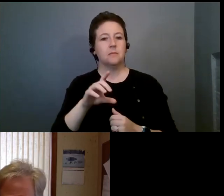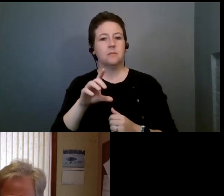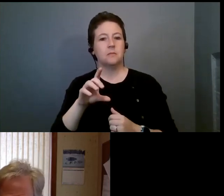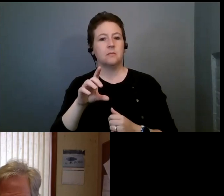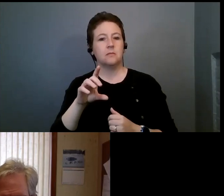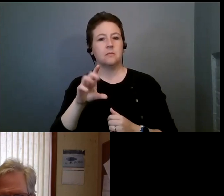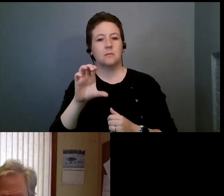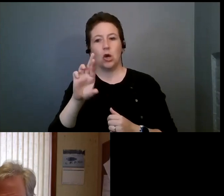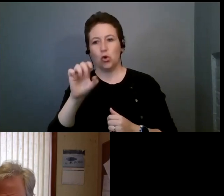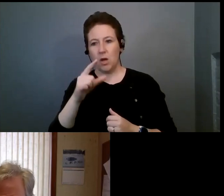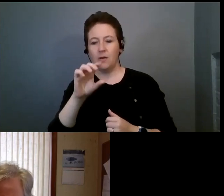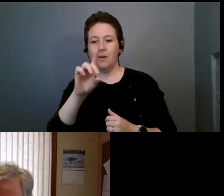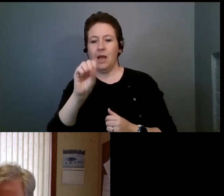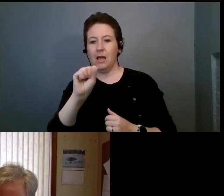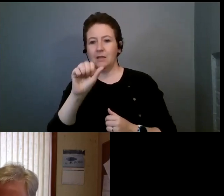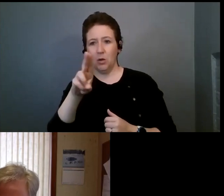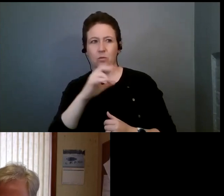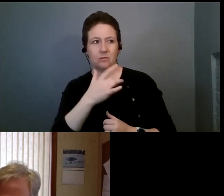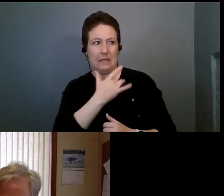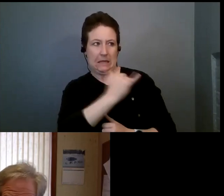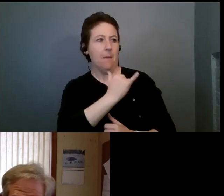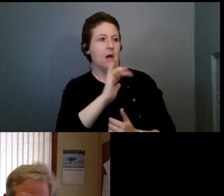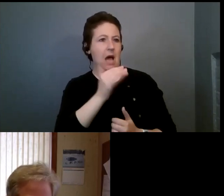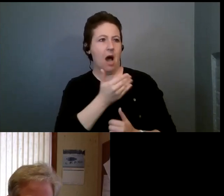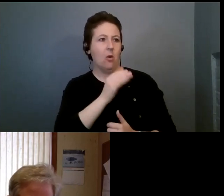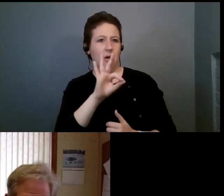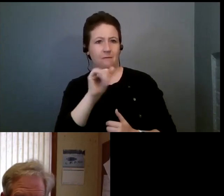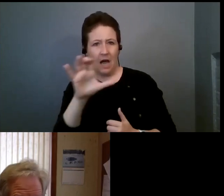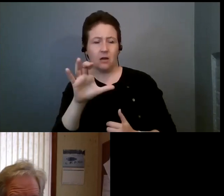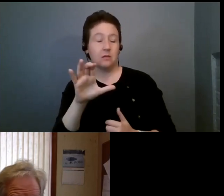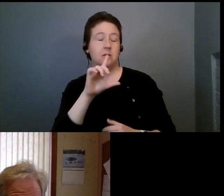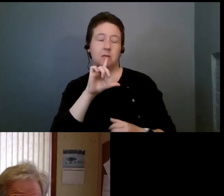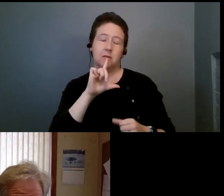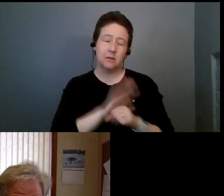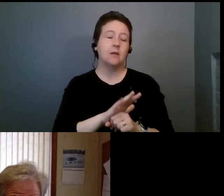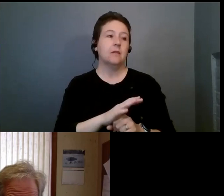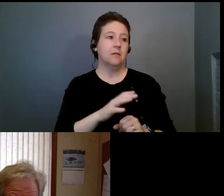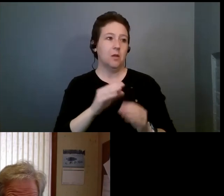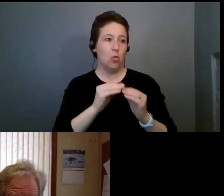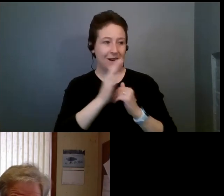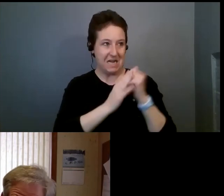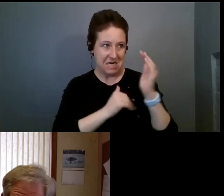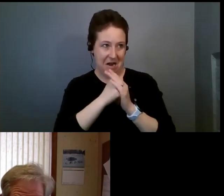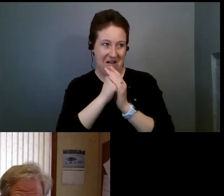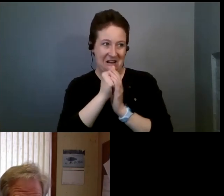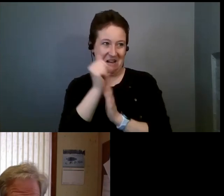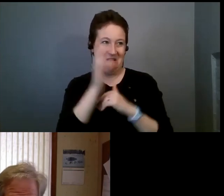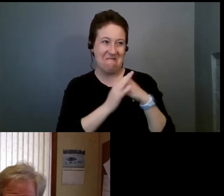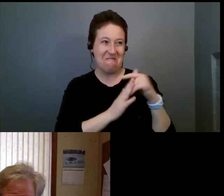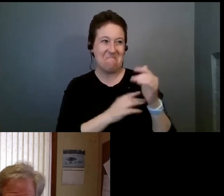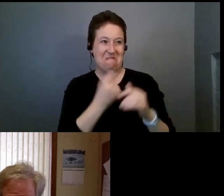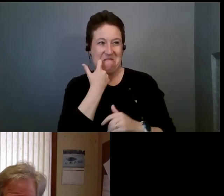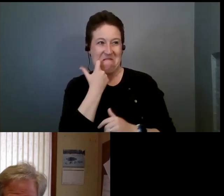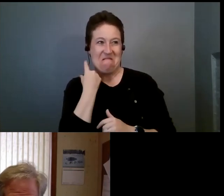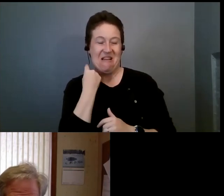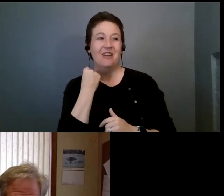that's true for us as well, is that our faculty they definitely got more comfortable with technology last spring